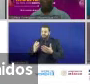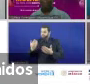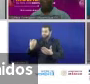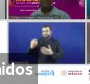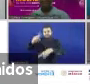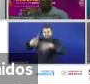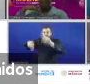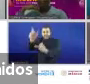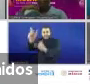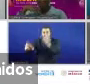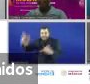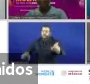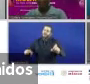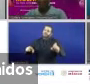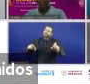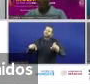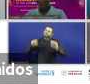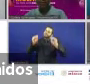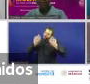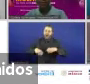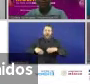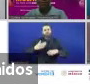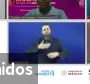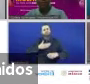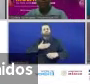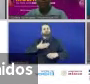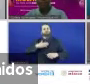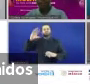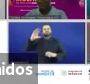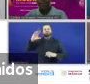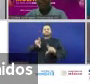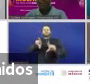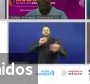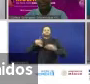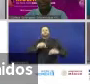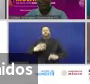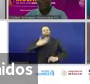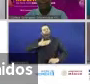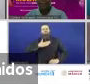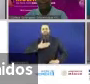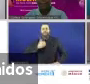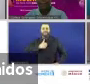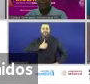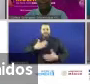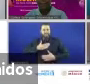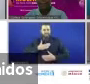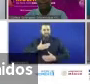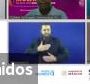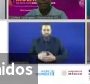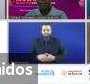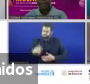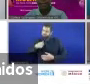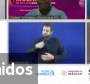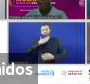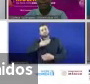many children you want. So, of course, this is basic core and something you always discuss in